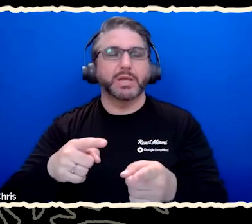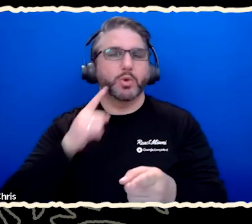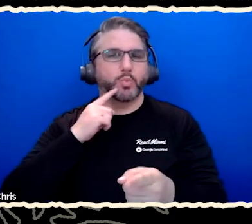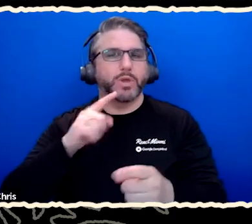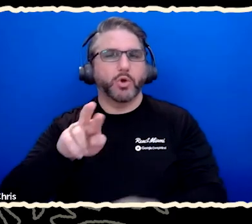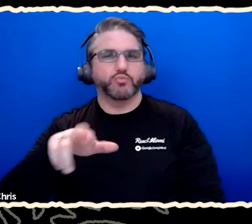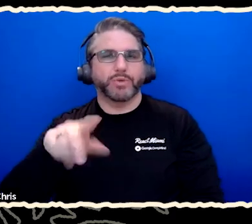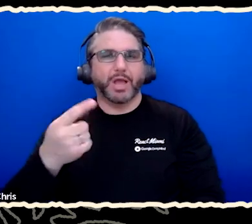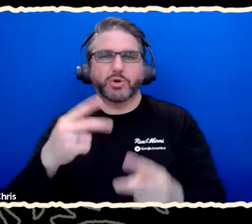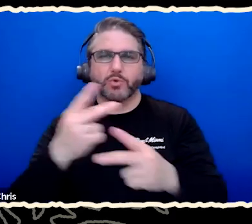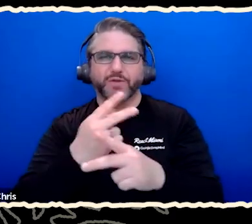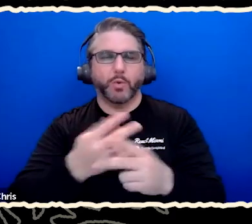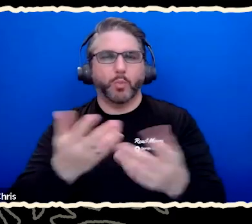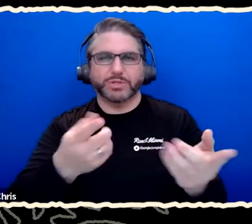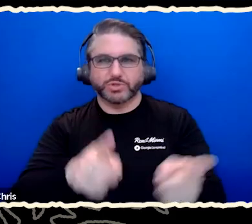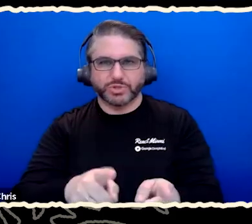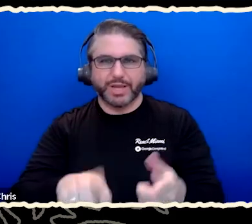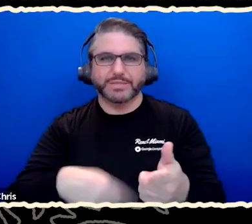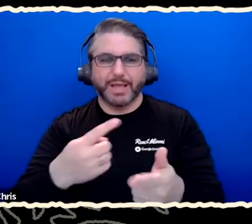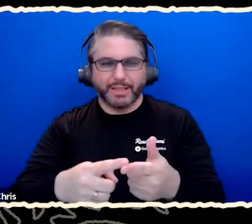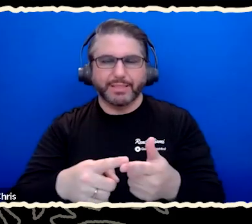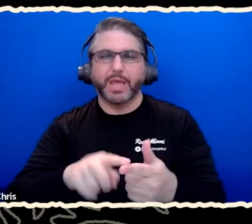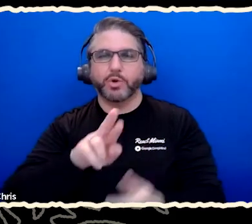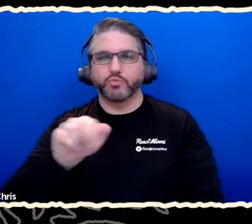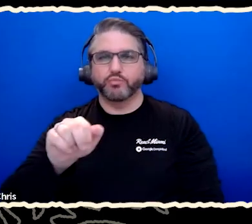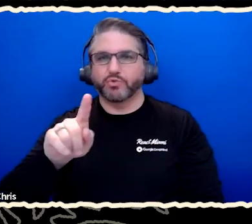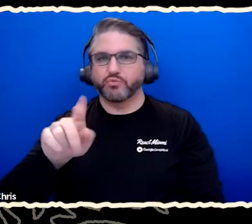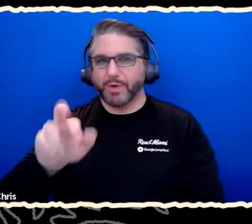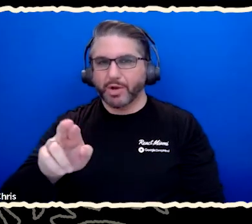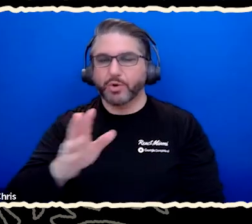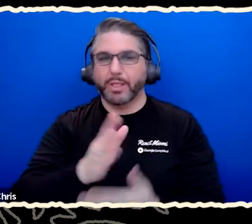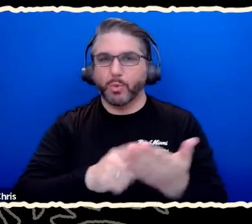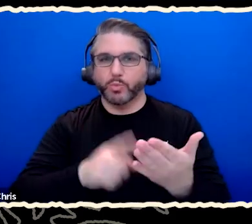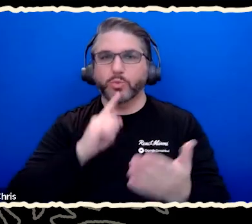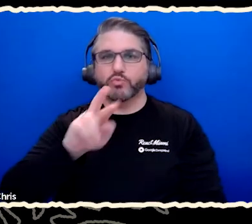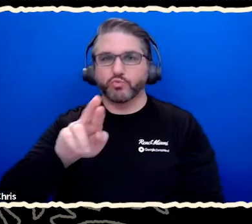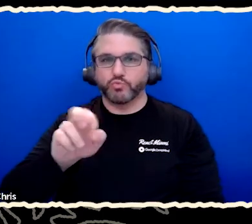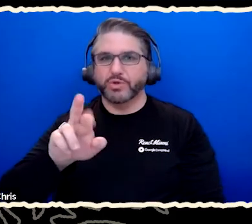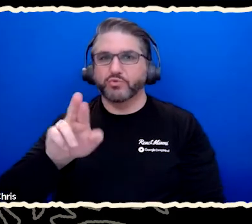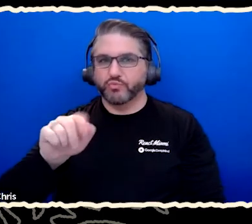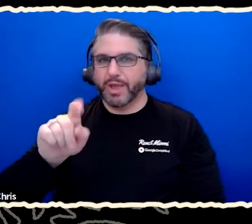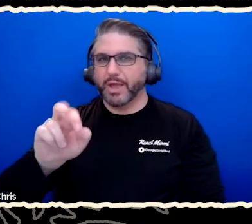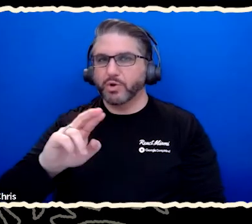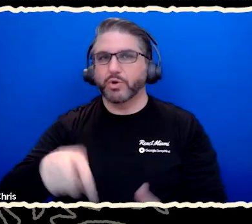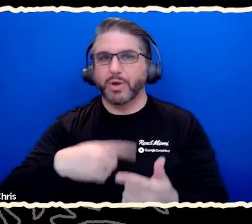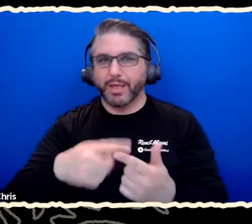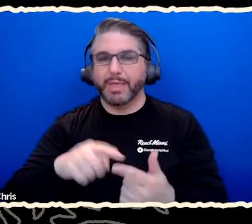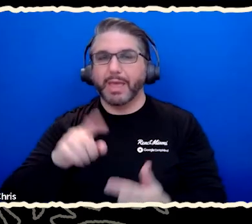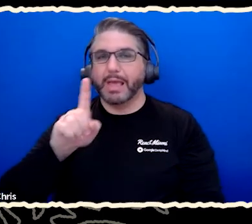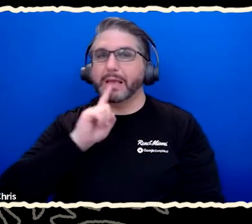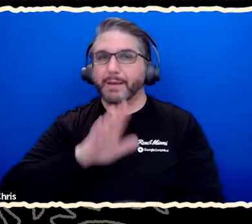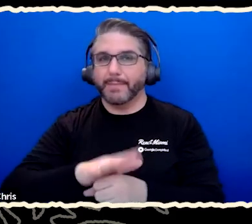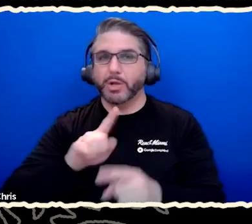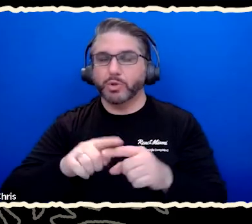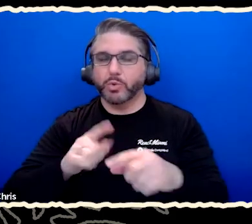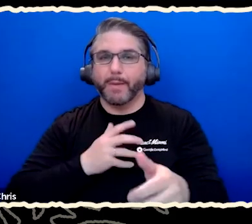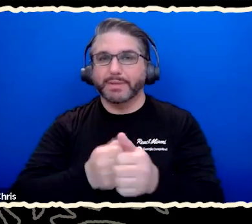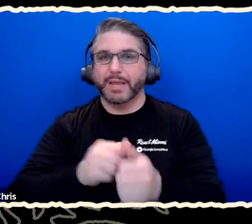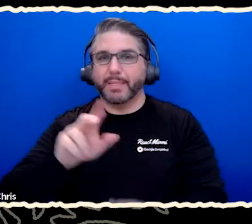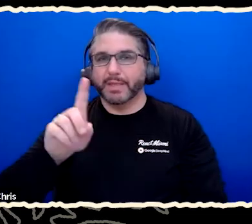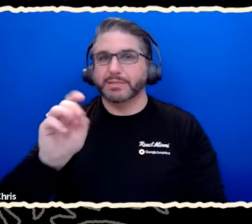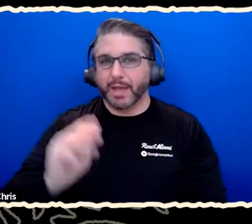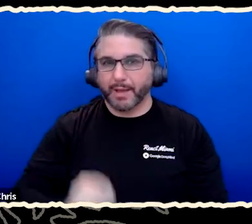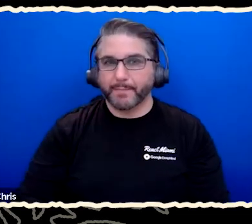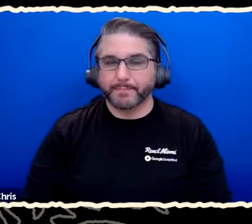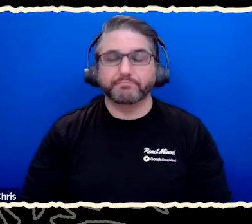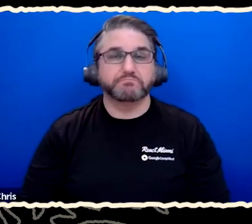changed, which then schedules a re-render where components are re-rendered, and then finally, a commit is made to update the DOM. Totally